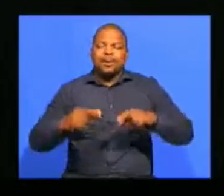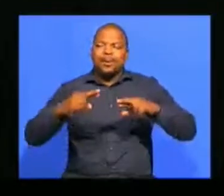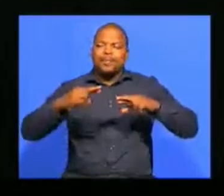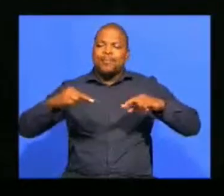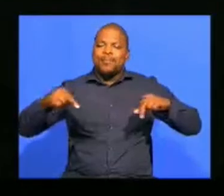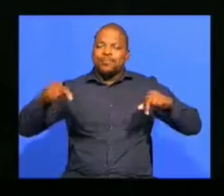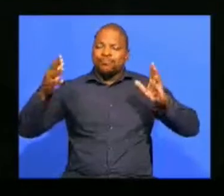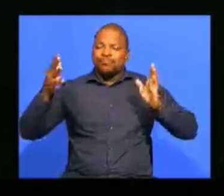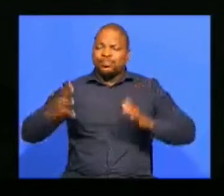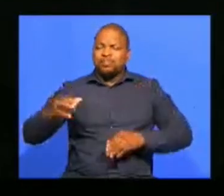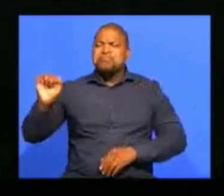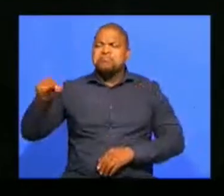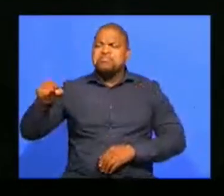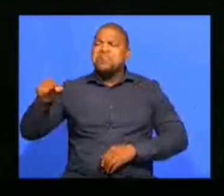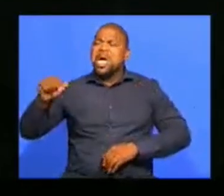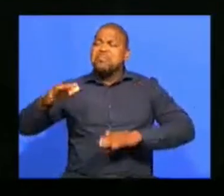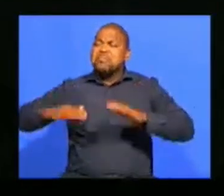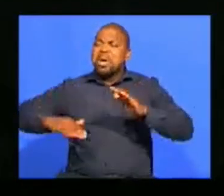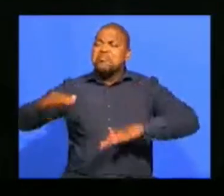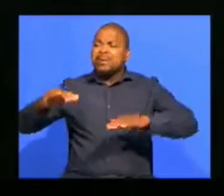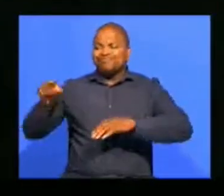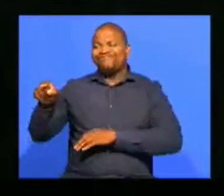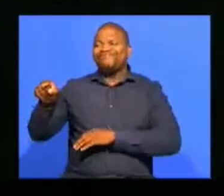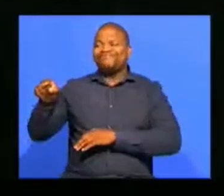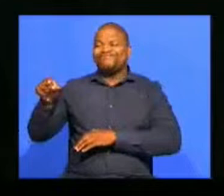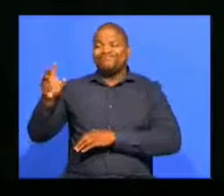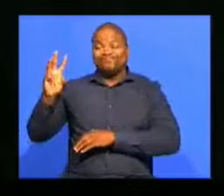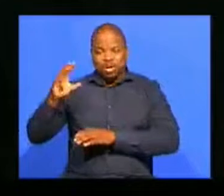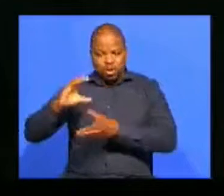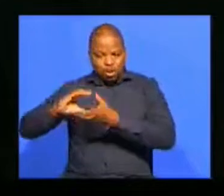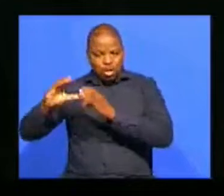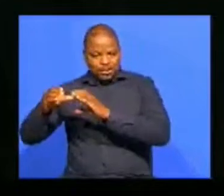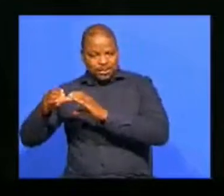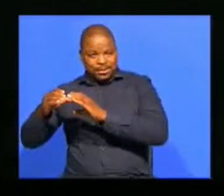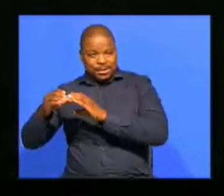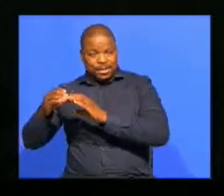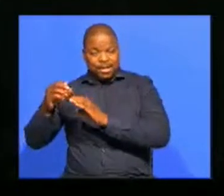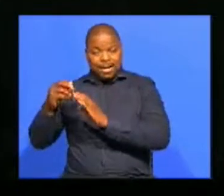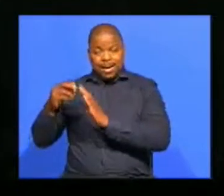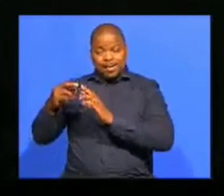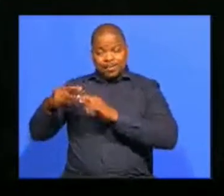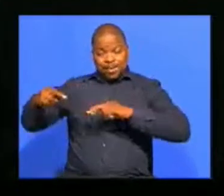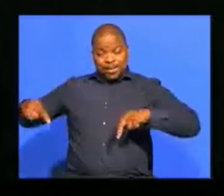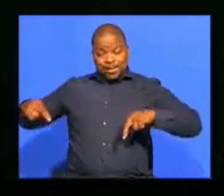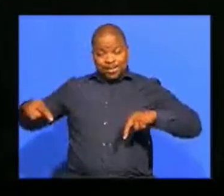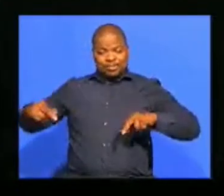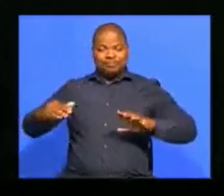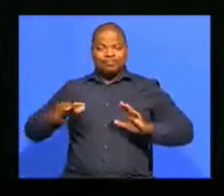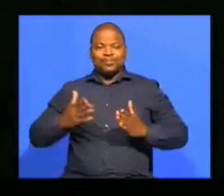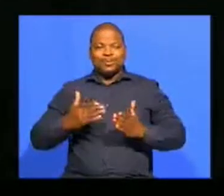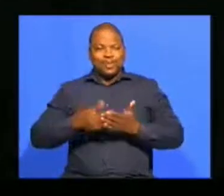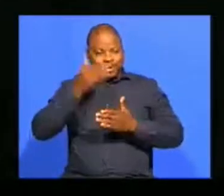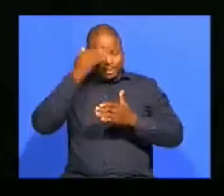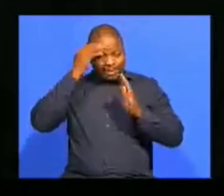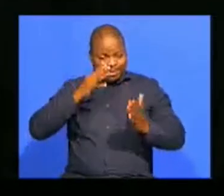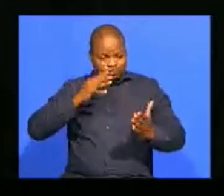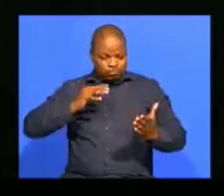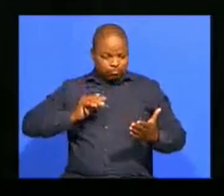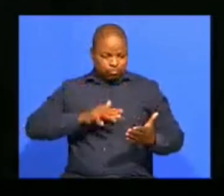Researchers, yes, Bahamas will collaborate. And part of the research will be through student